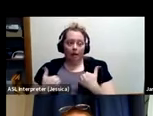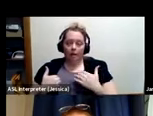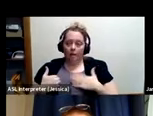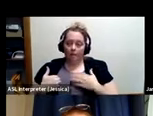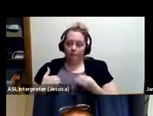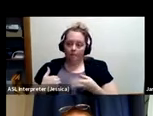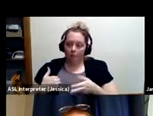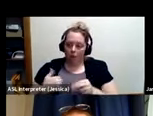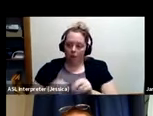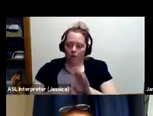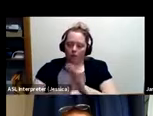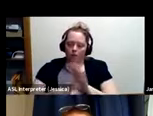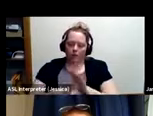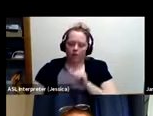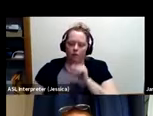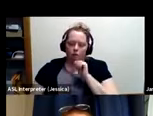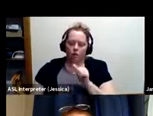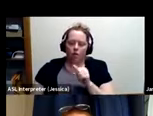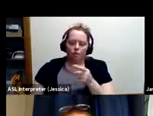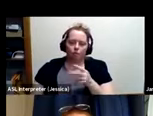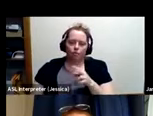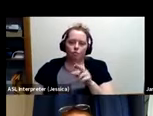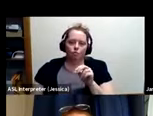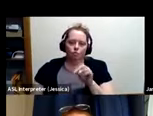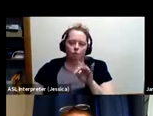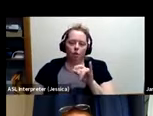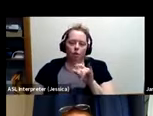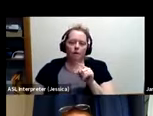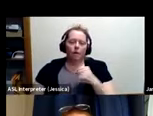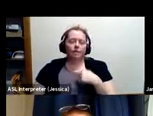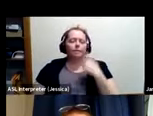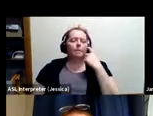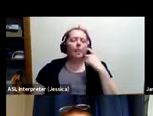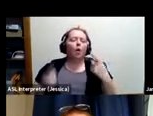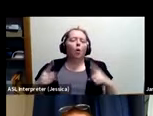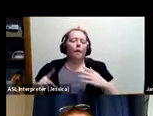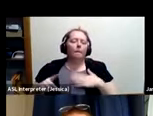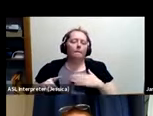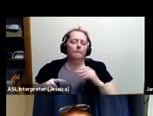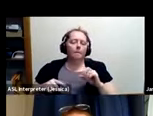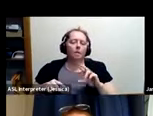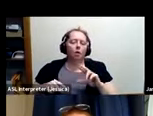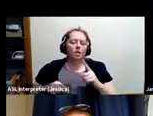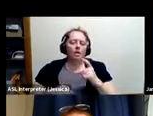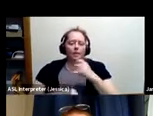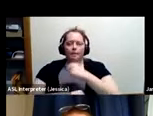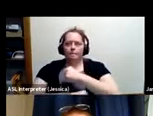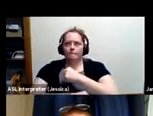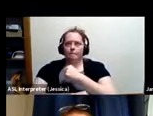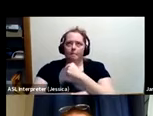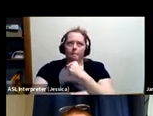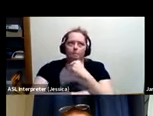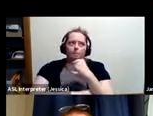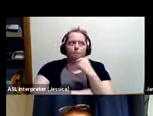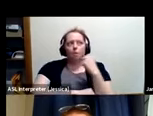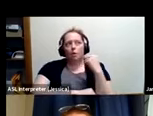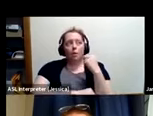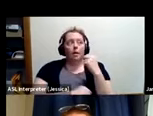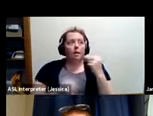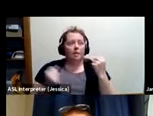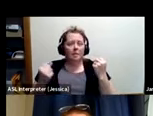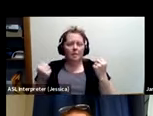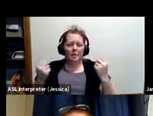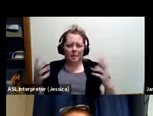also found when my organization began to stand, there were so many trying to destroy